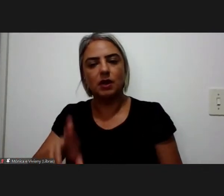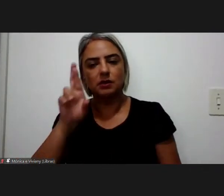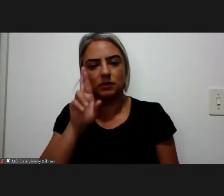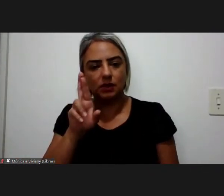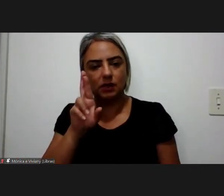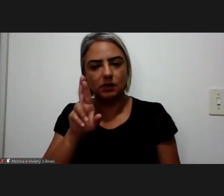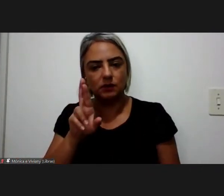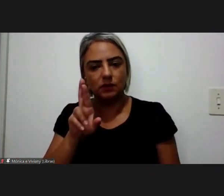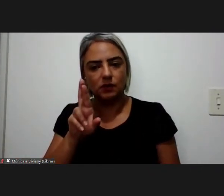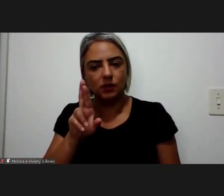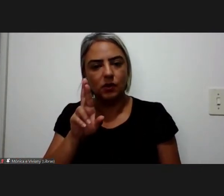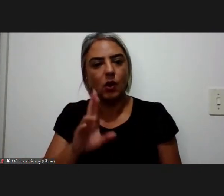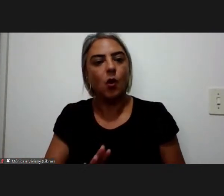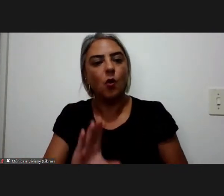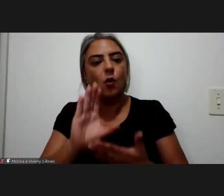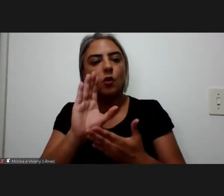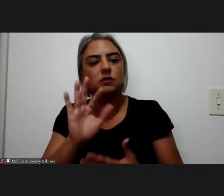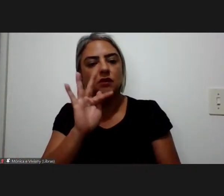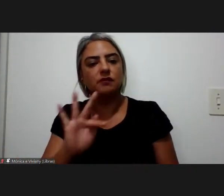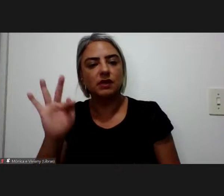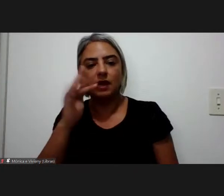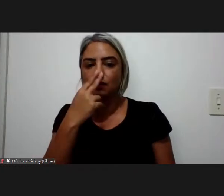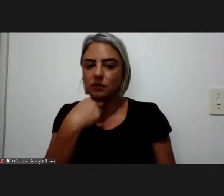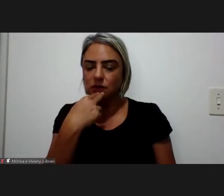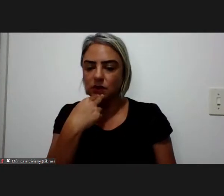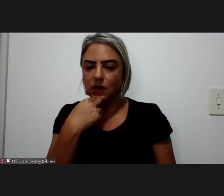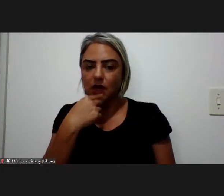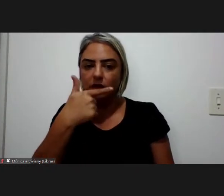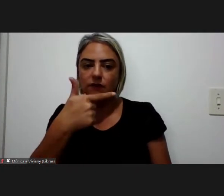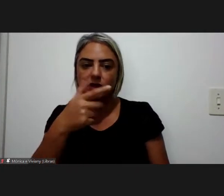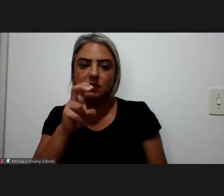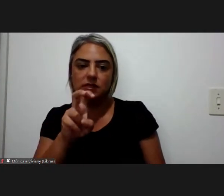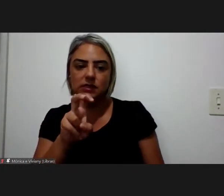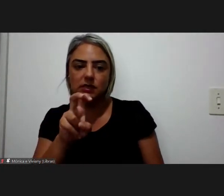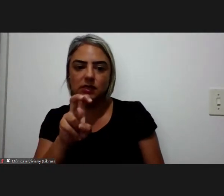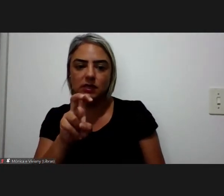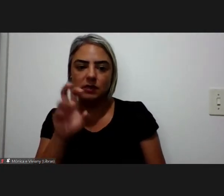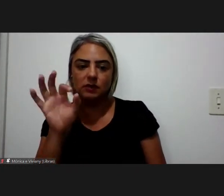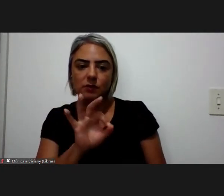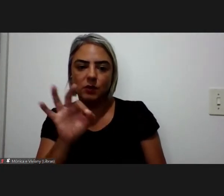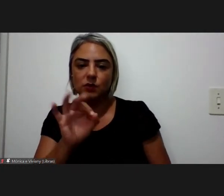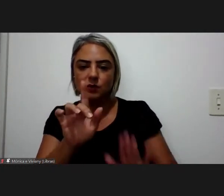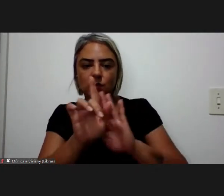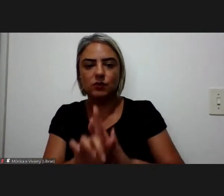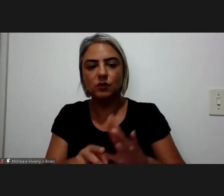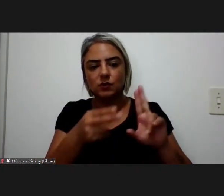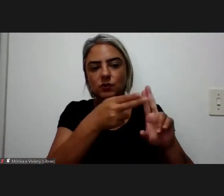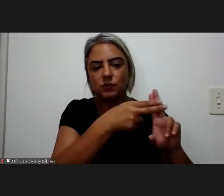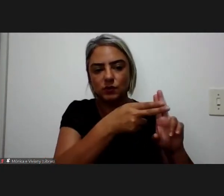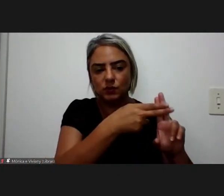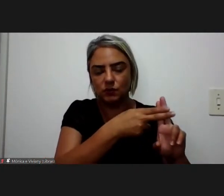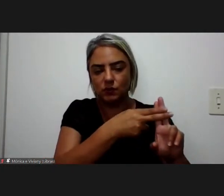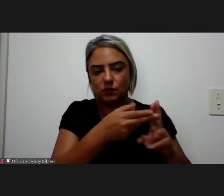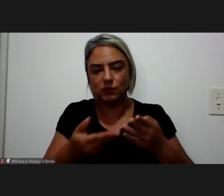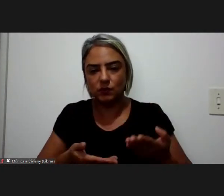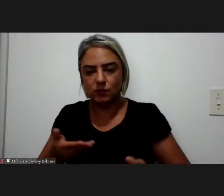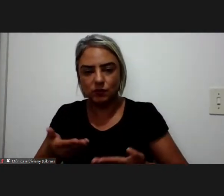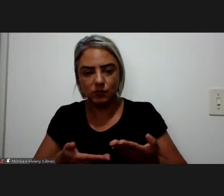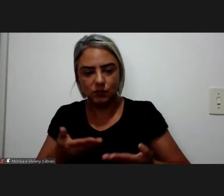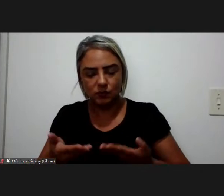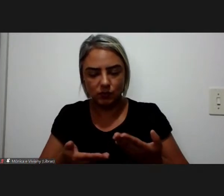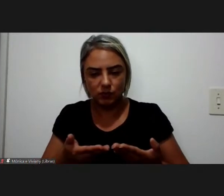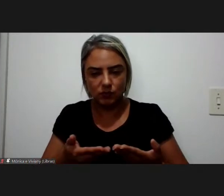once I represent the National Federal Council of Nutritionists, and 25% of the managers from SUS